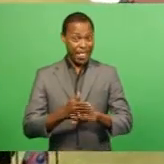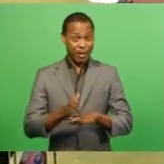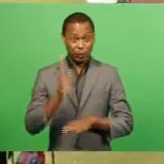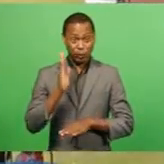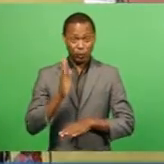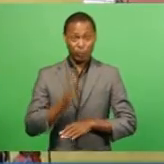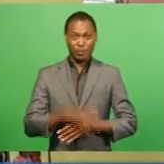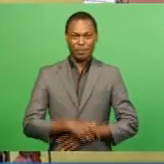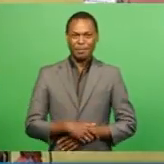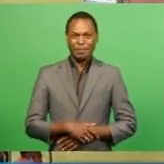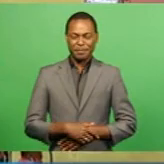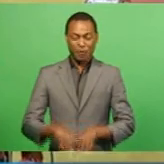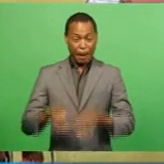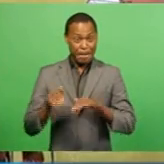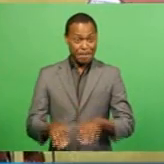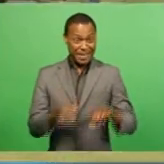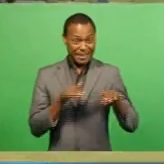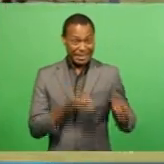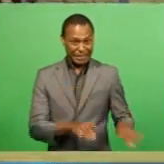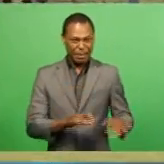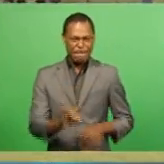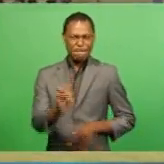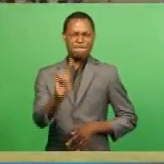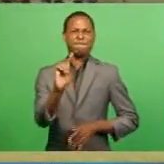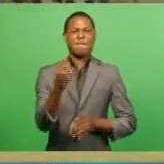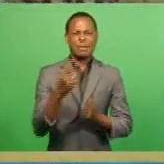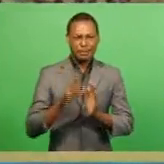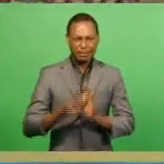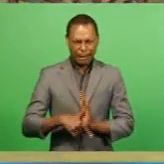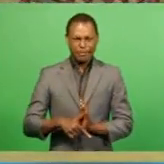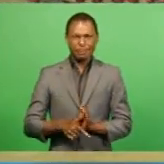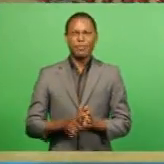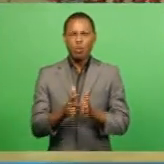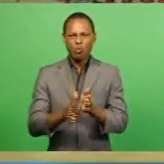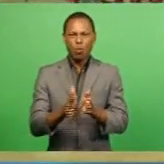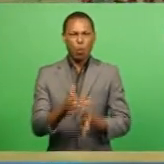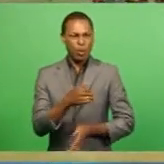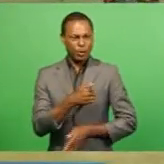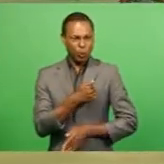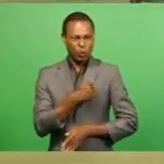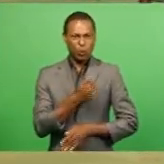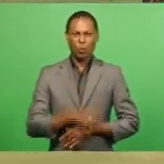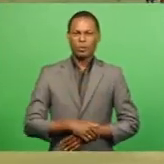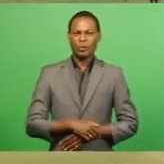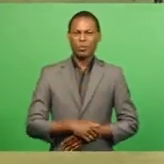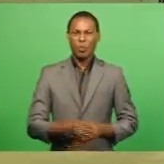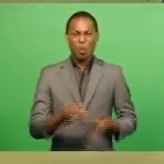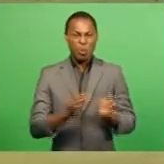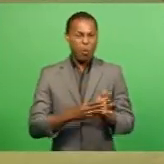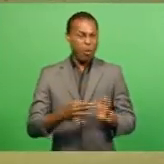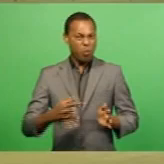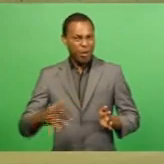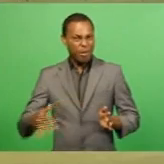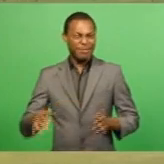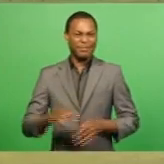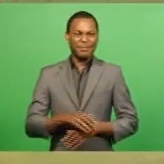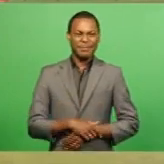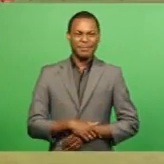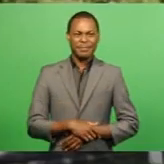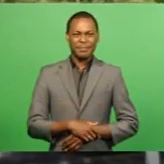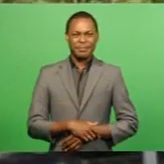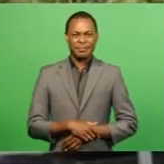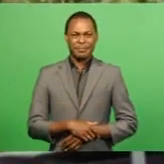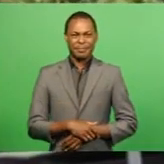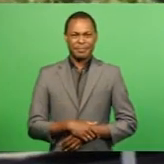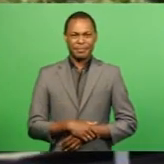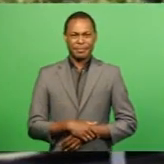lead. Participating in their first Lautoka Zone is an eye-opener for the Moira Methodist College athletes. Yes, indeed. These